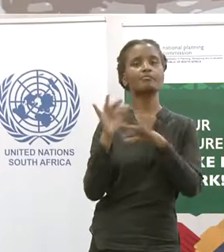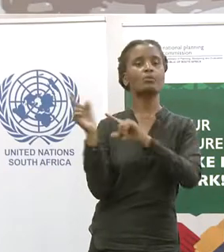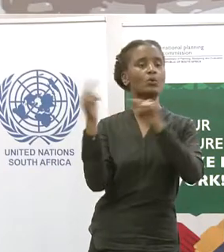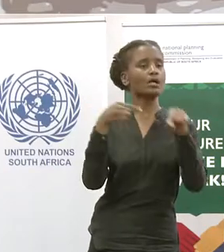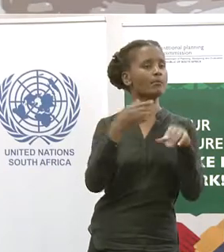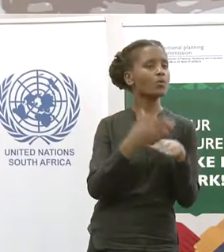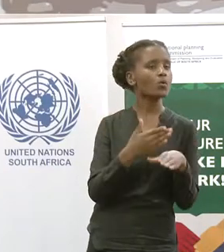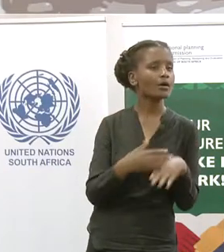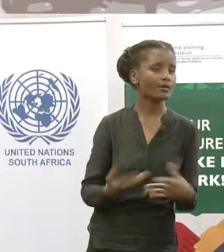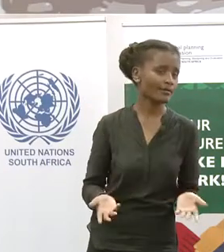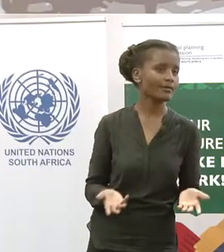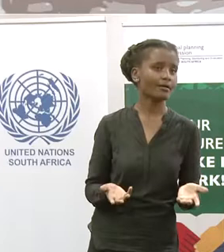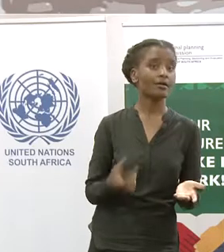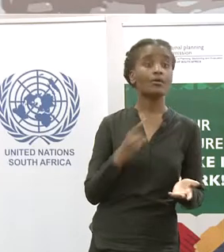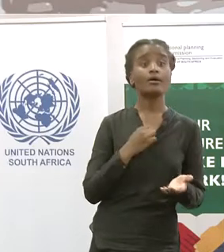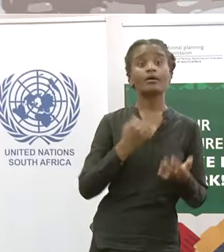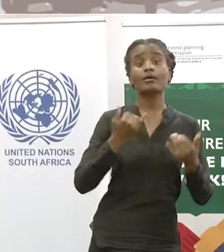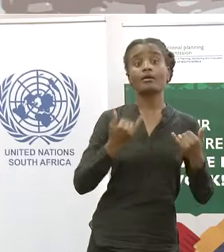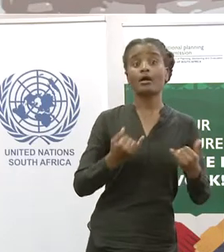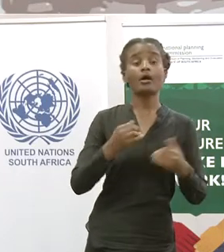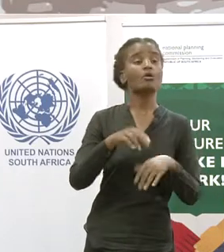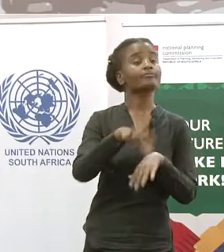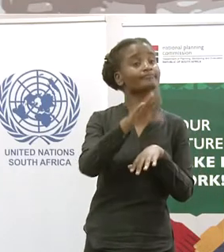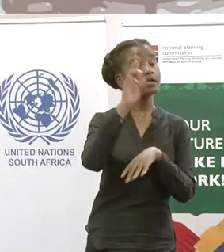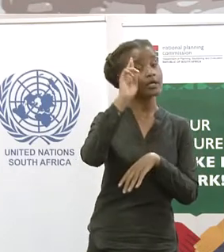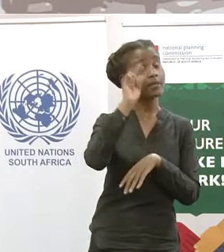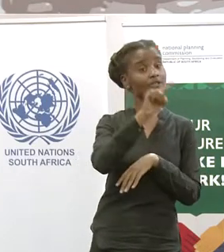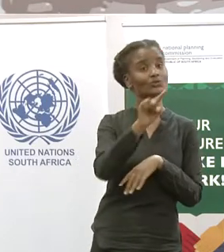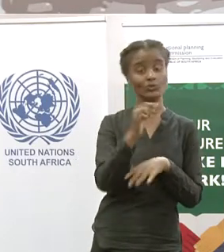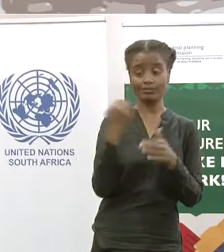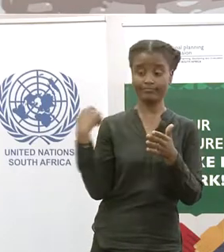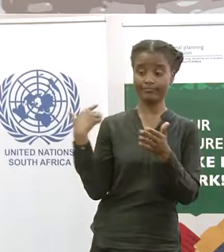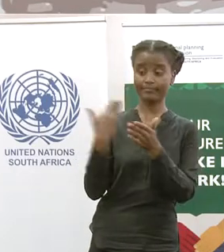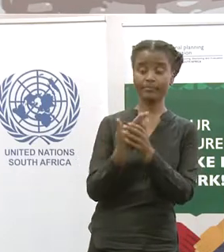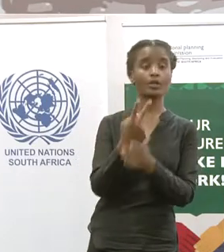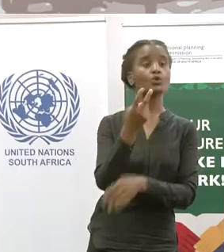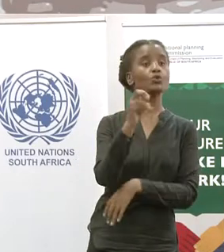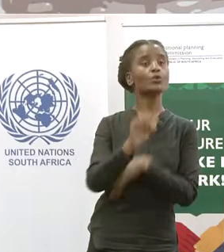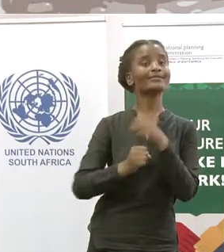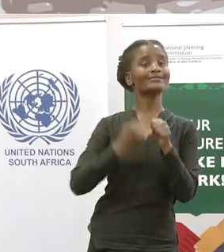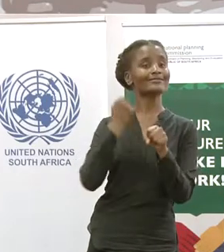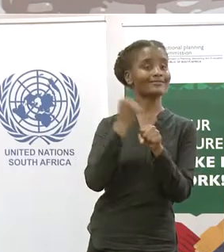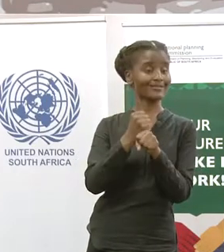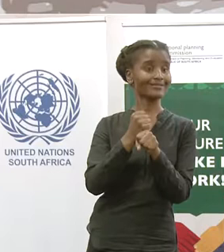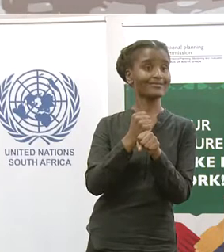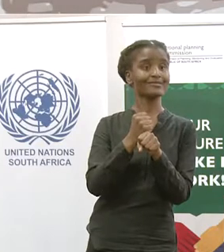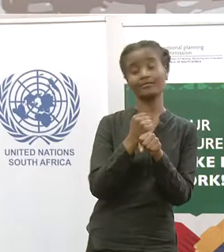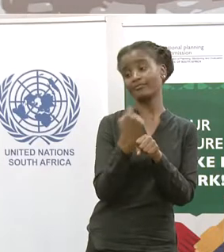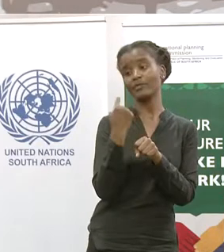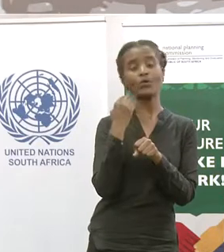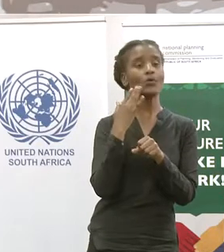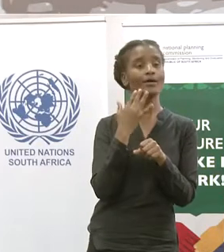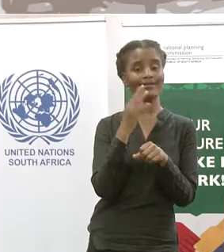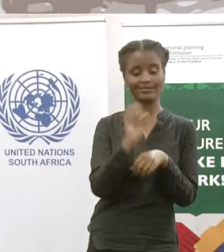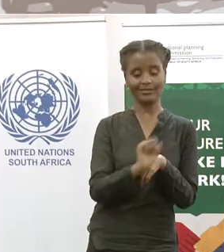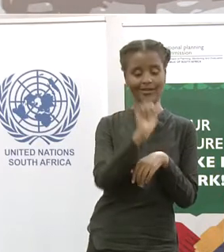groups. Needless to remind you that it has been 20 years since the Republic of South Africa